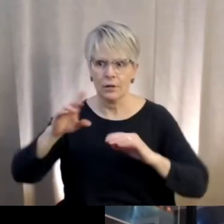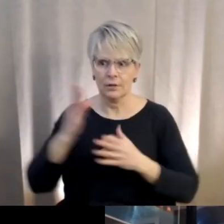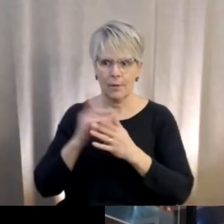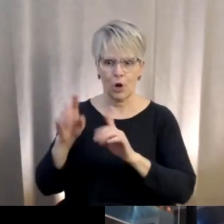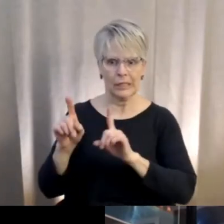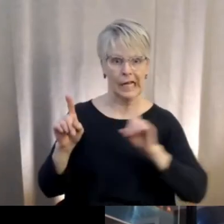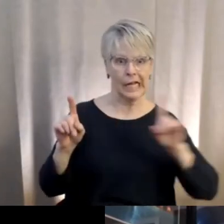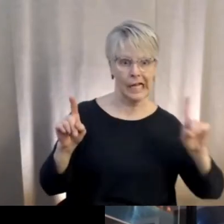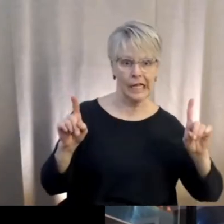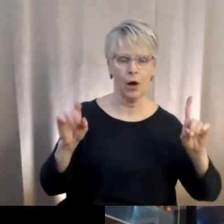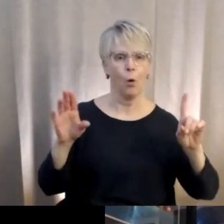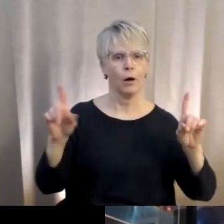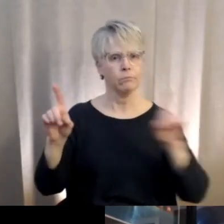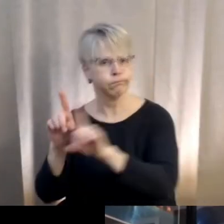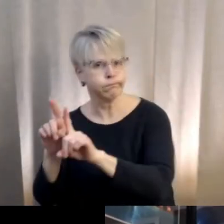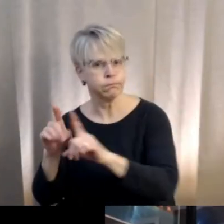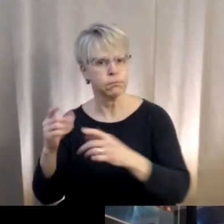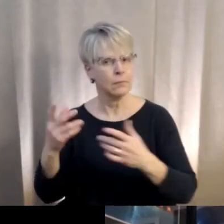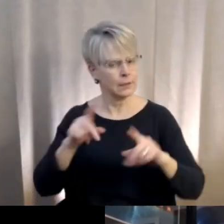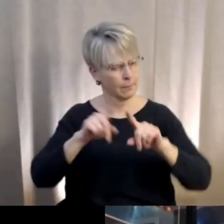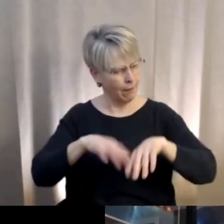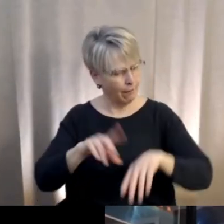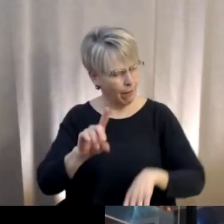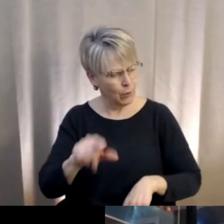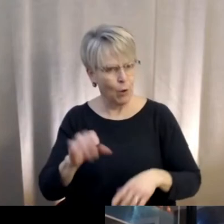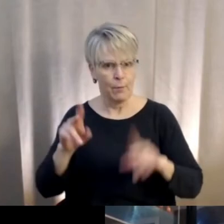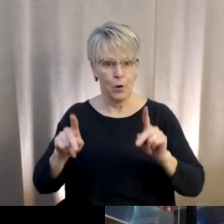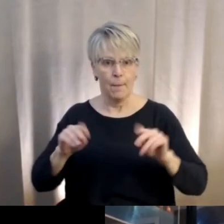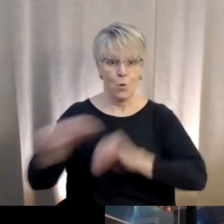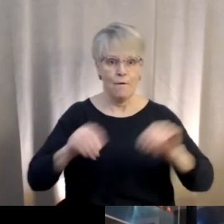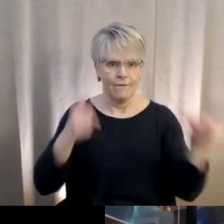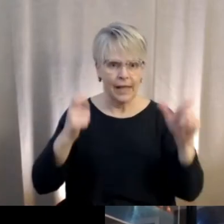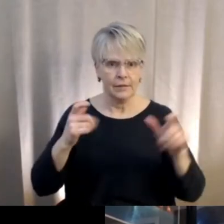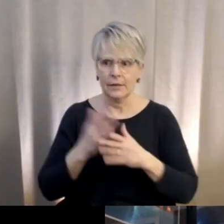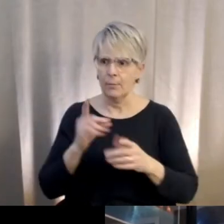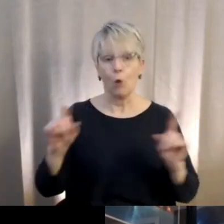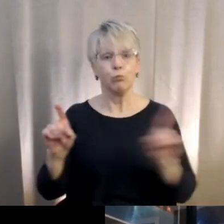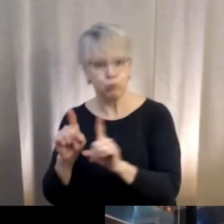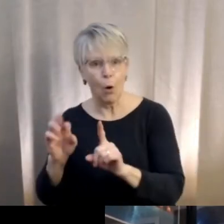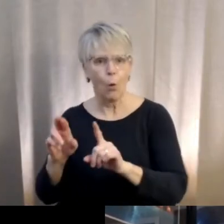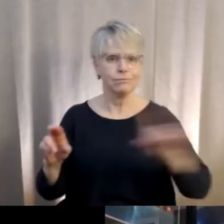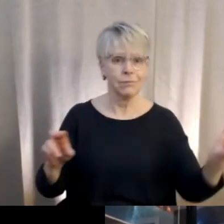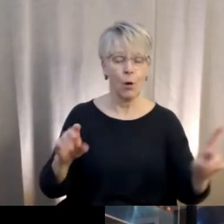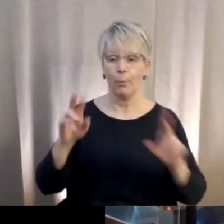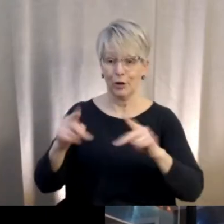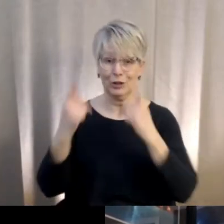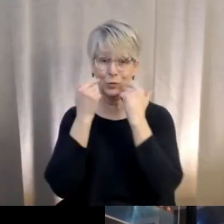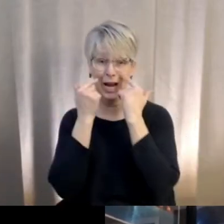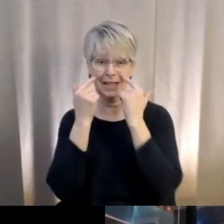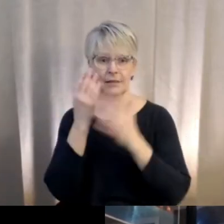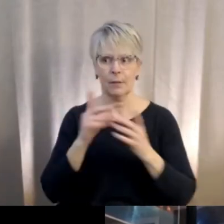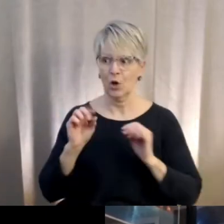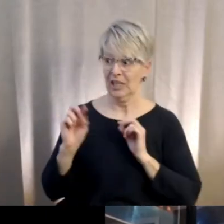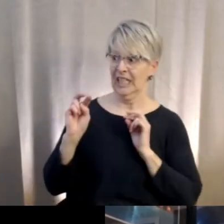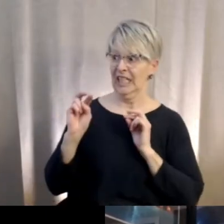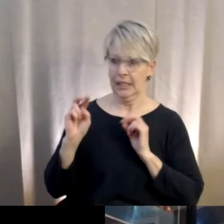fear or, you know, loudness or moving fast or crying for that matter. Some dogs will go away from